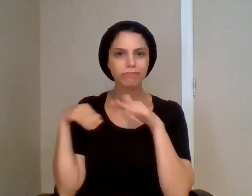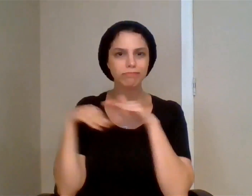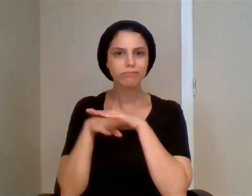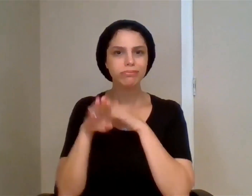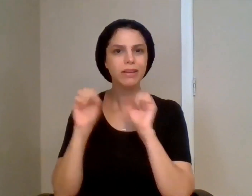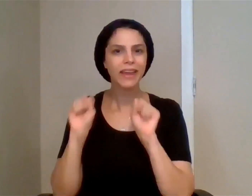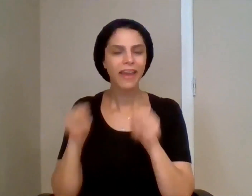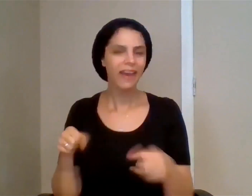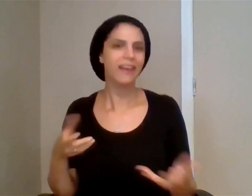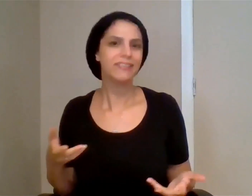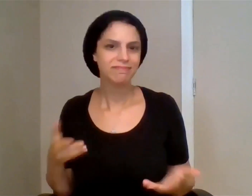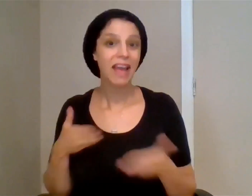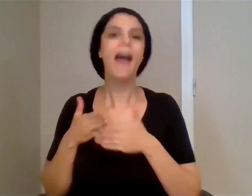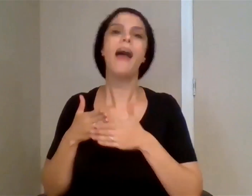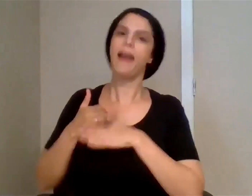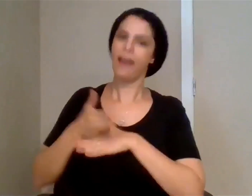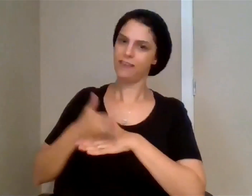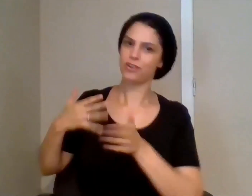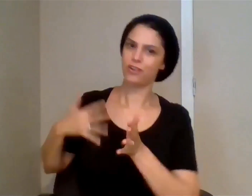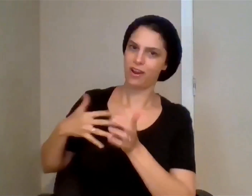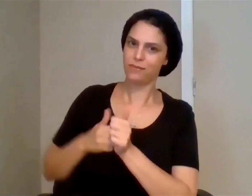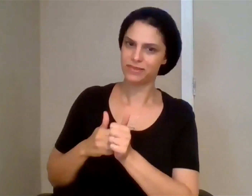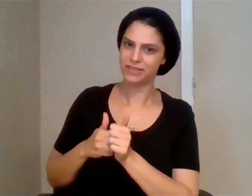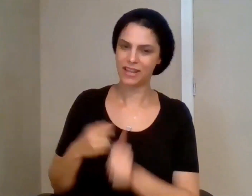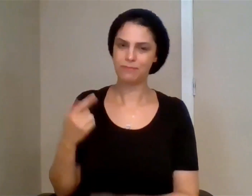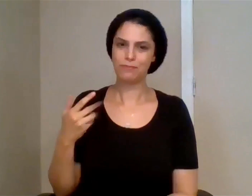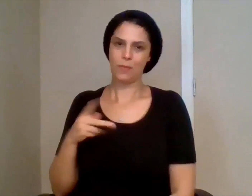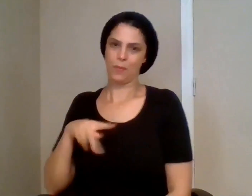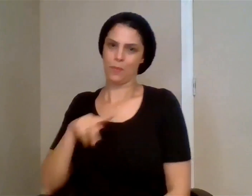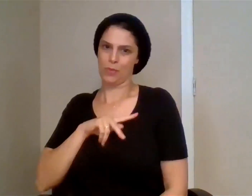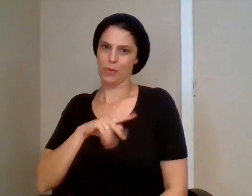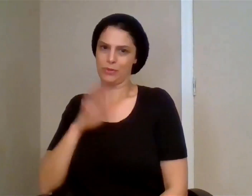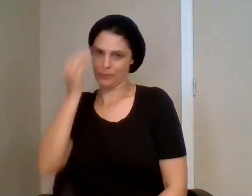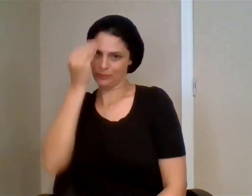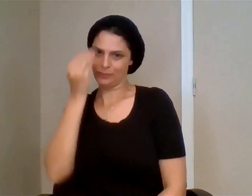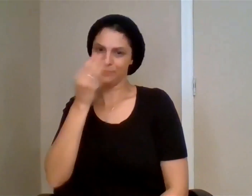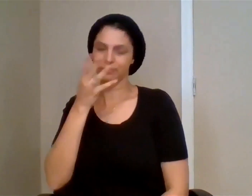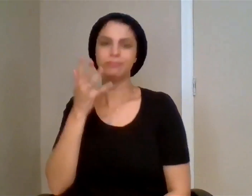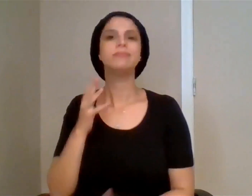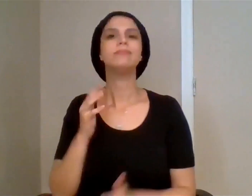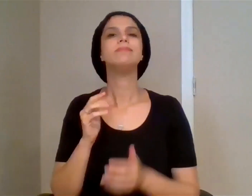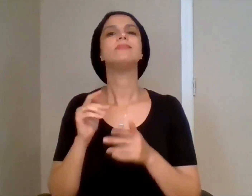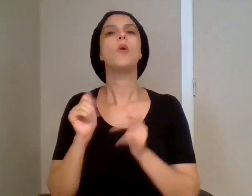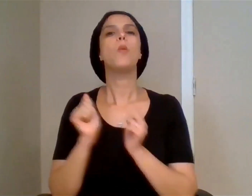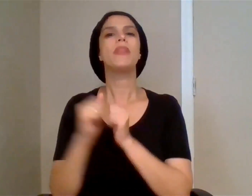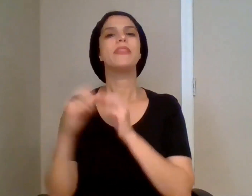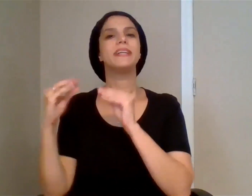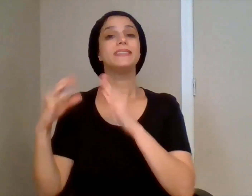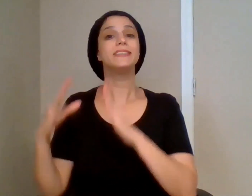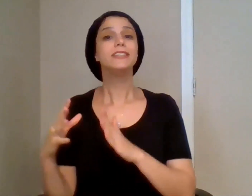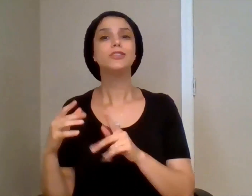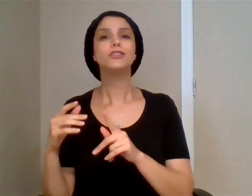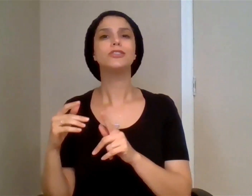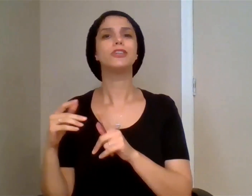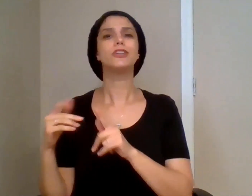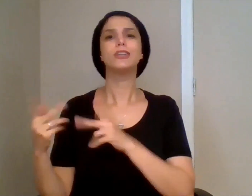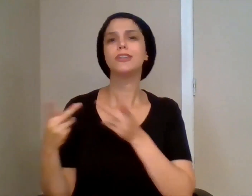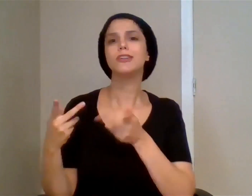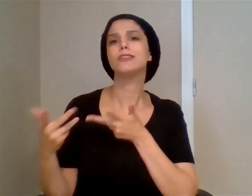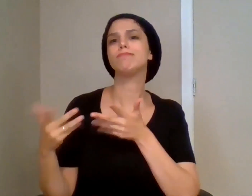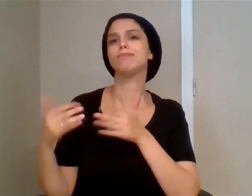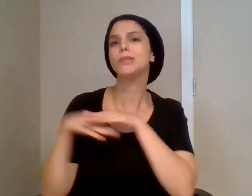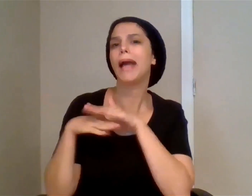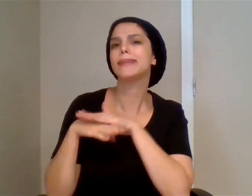myMCPS classroom courses that she needed to use with her teacher. And then it was certainly, accessible to